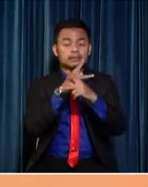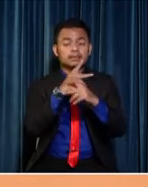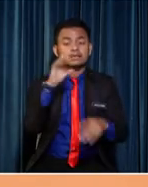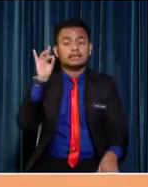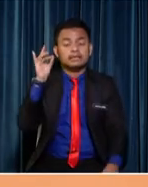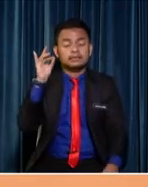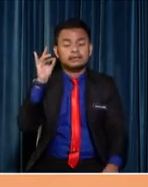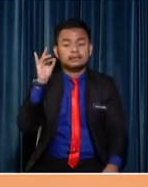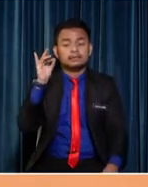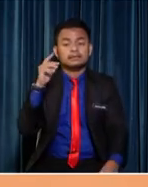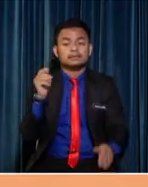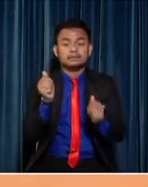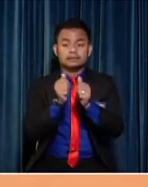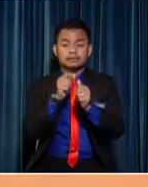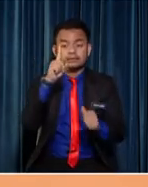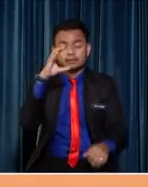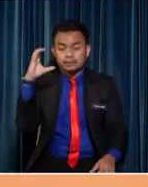by 100.